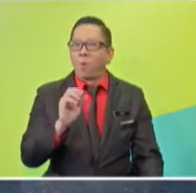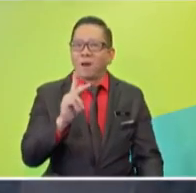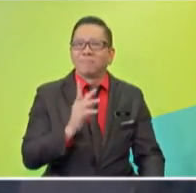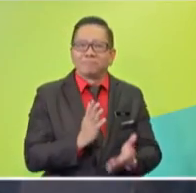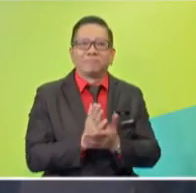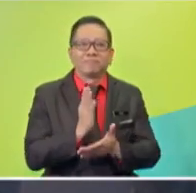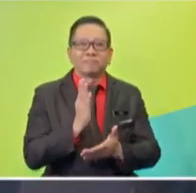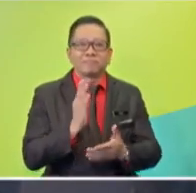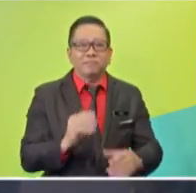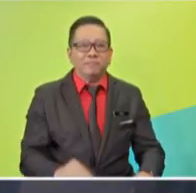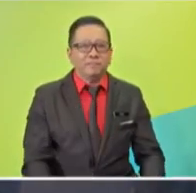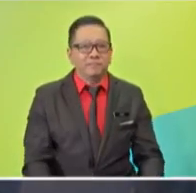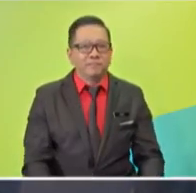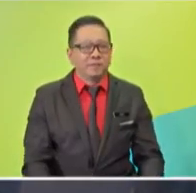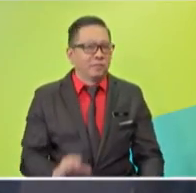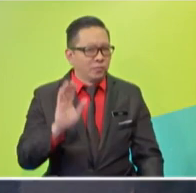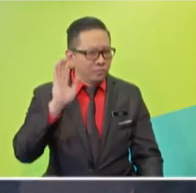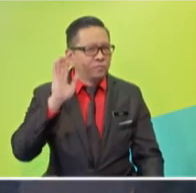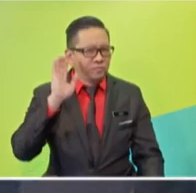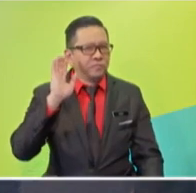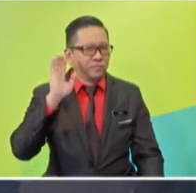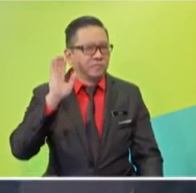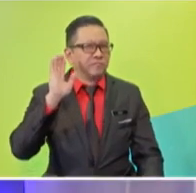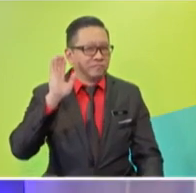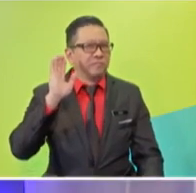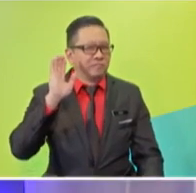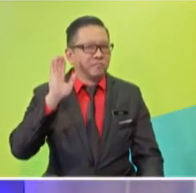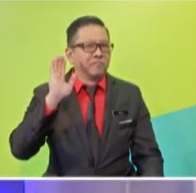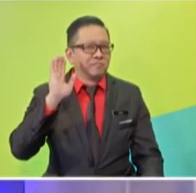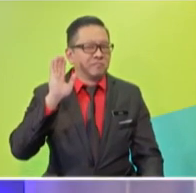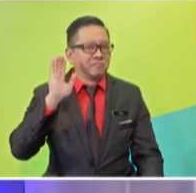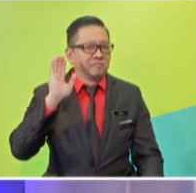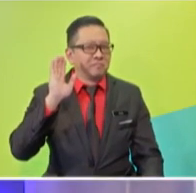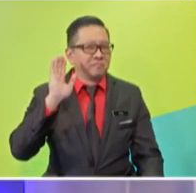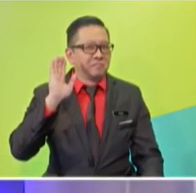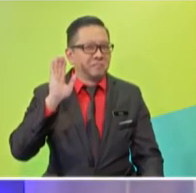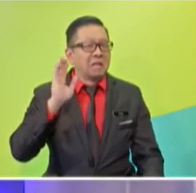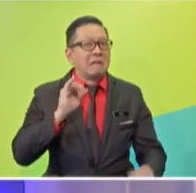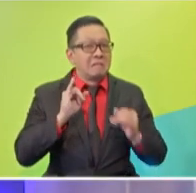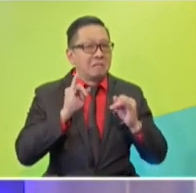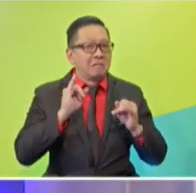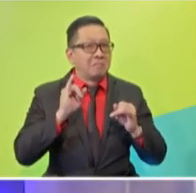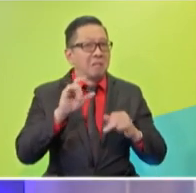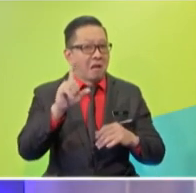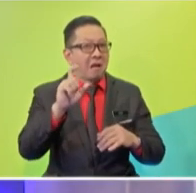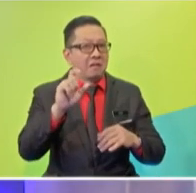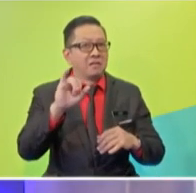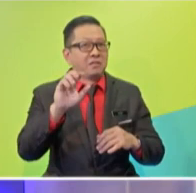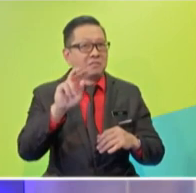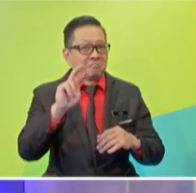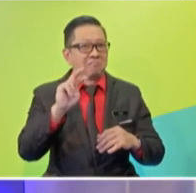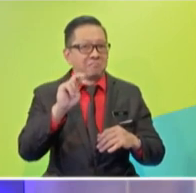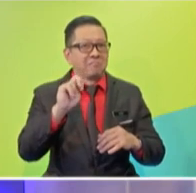Actually, you could hear the MC ask Jin, right? Yeah. What are